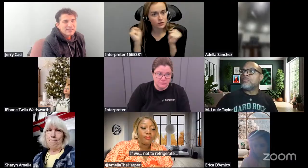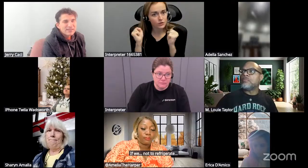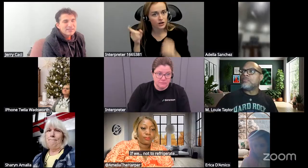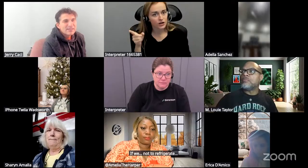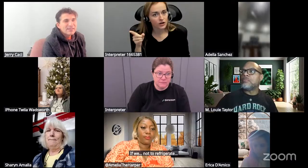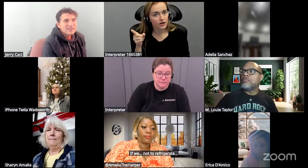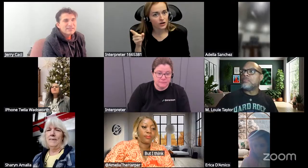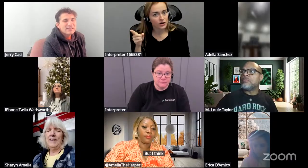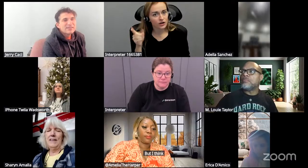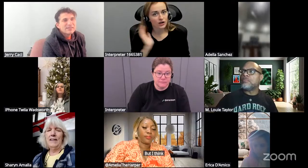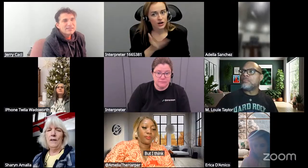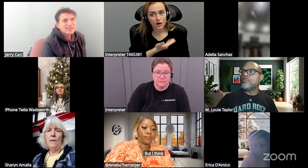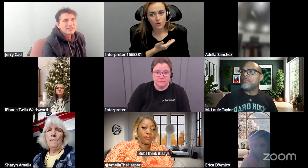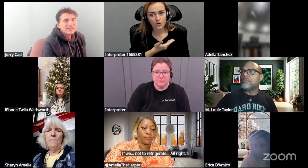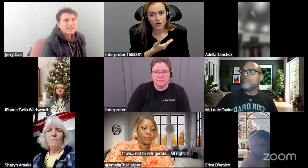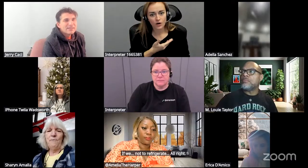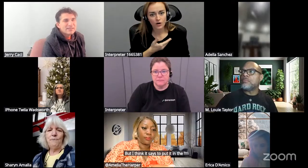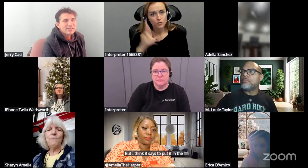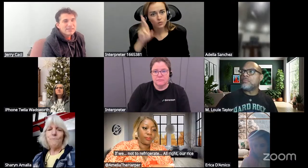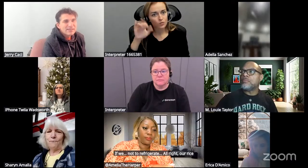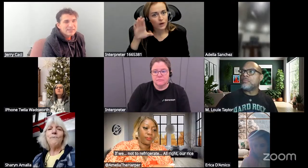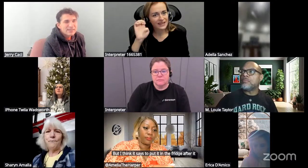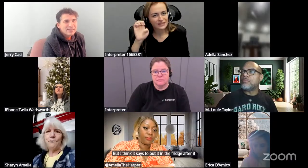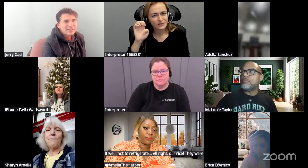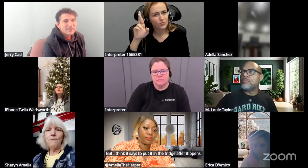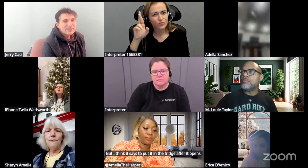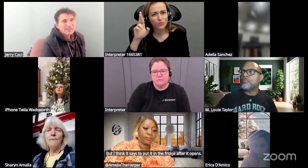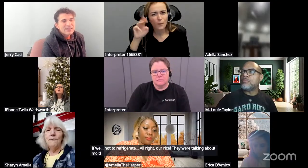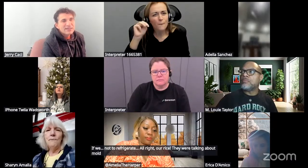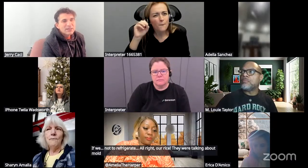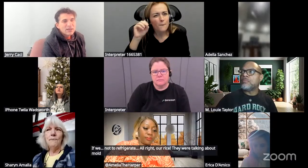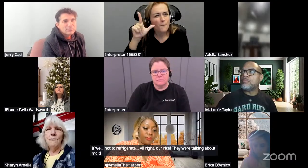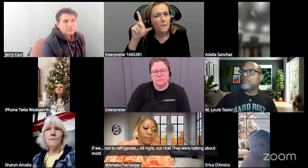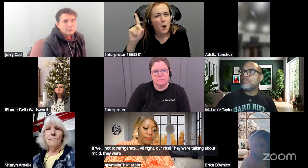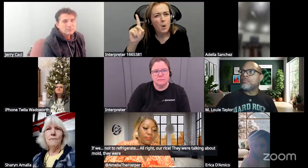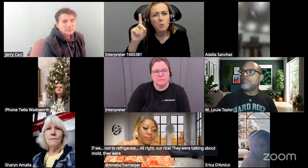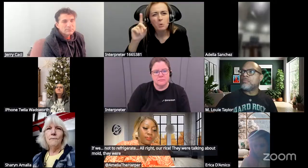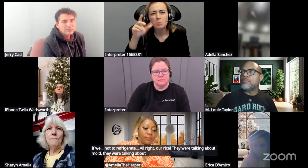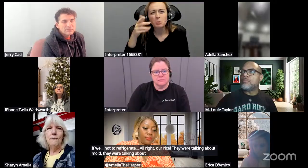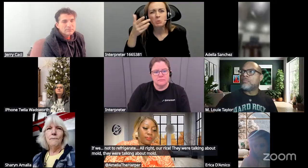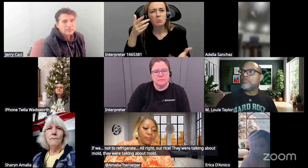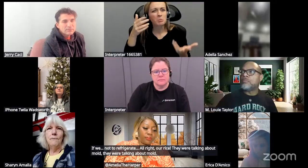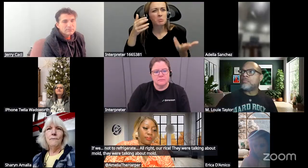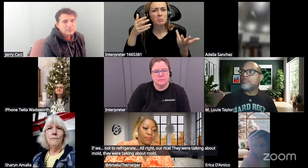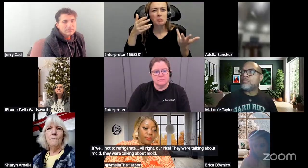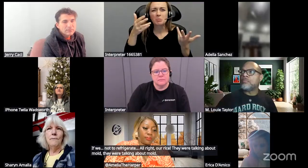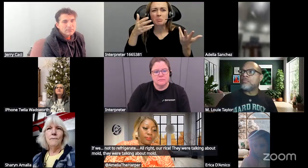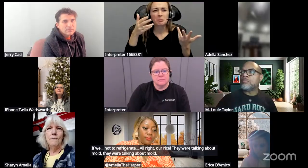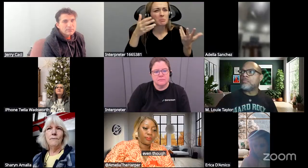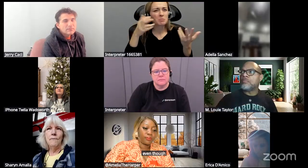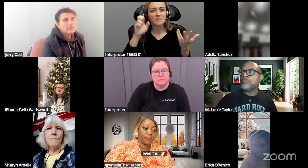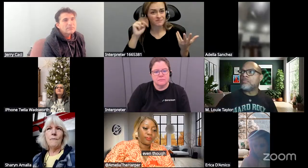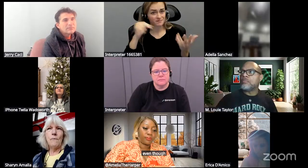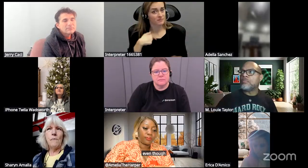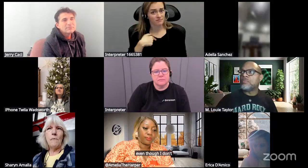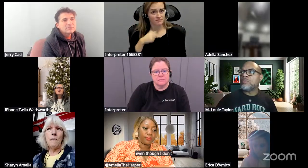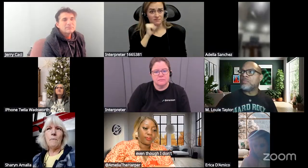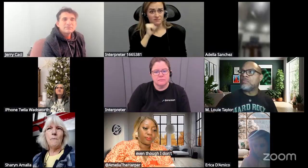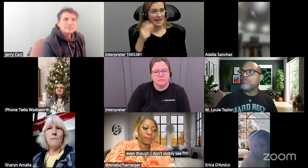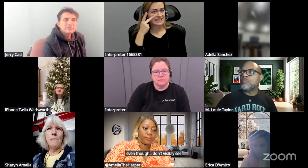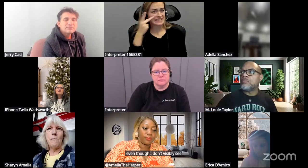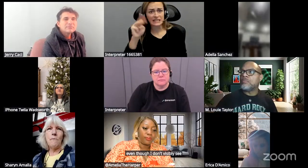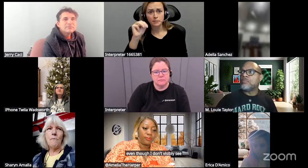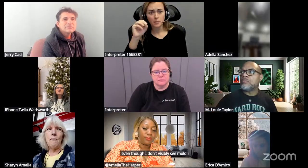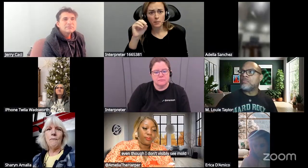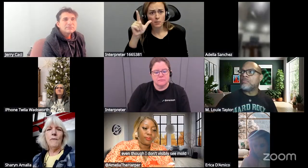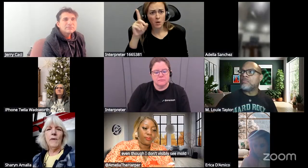But I think it says to our put in the rice. fridge They after were it talking about opens. mold. They were talking about mold, even though I don't visibly see mold,